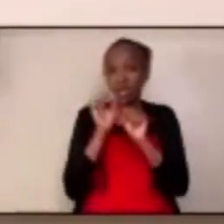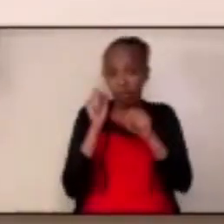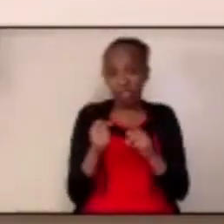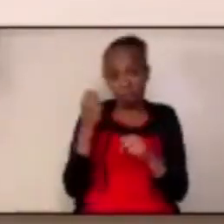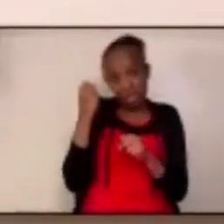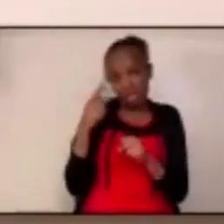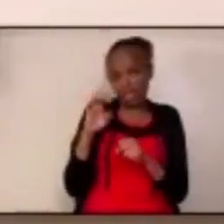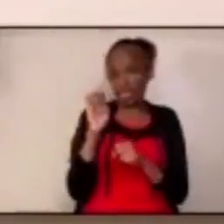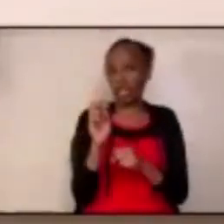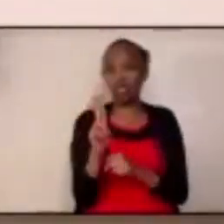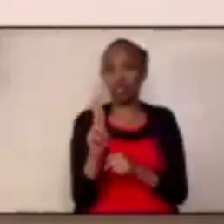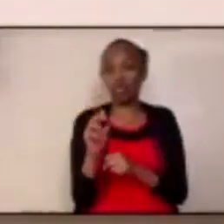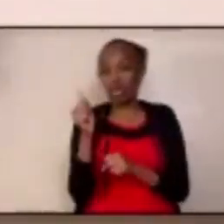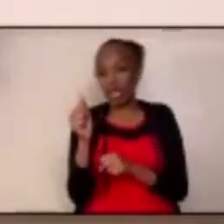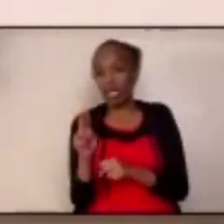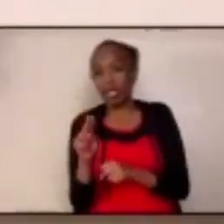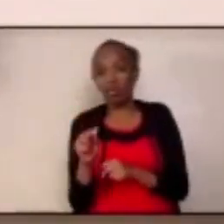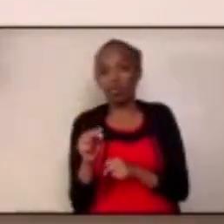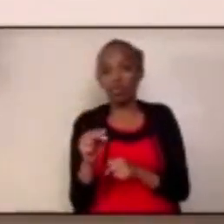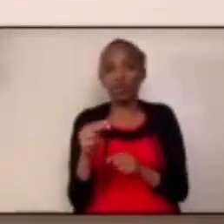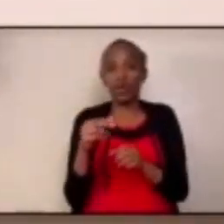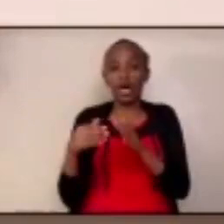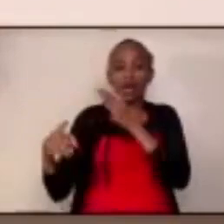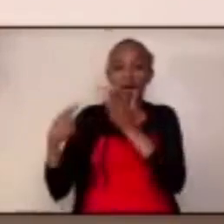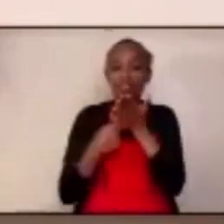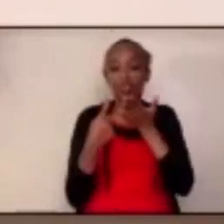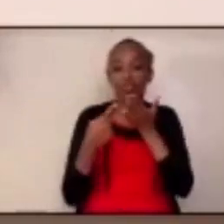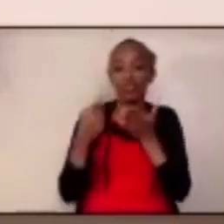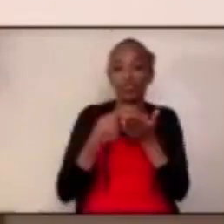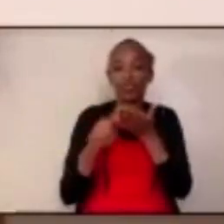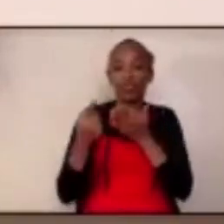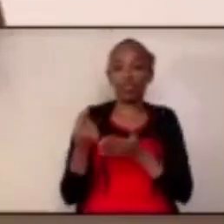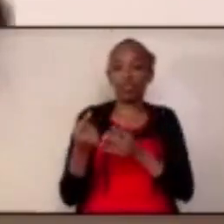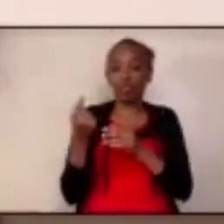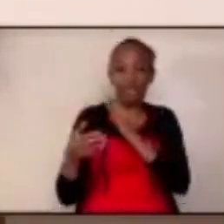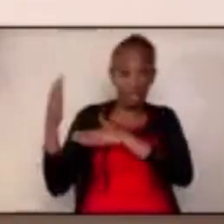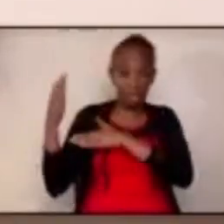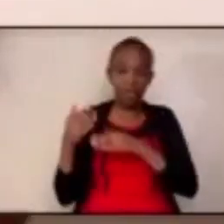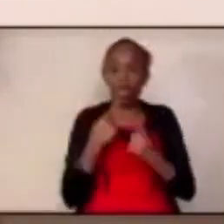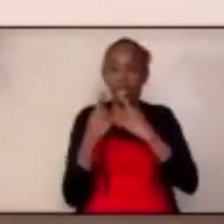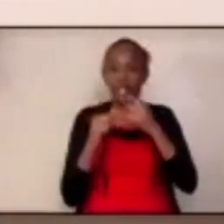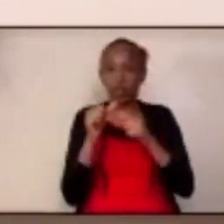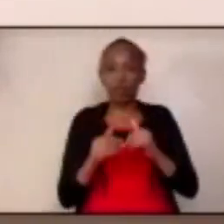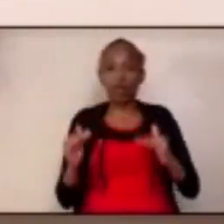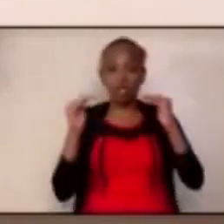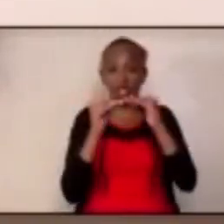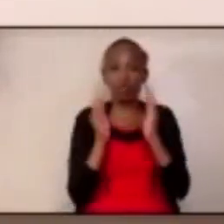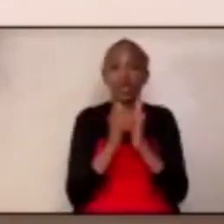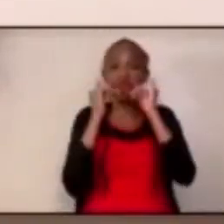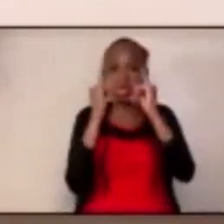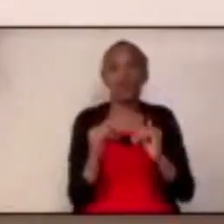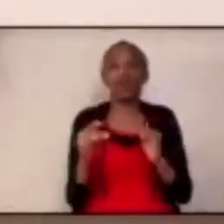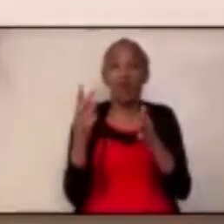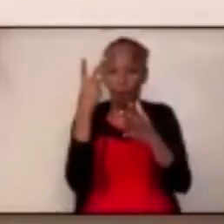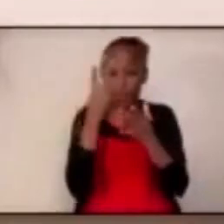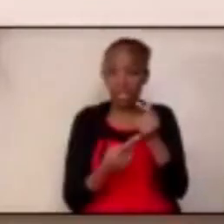the EU-AU summit of a few weeks ago, and they talk about equal and renewed partnership.